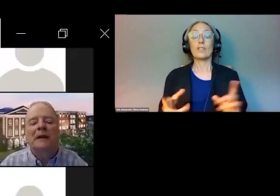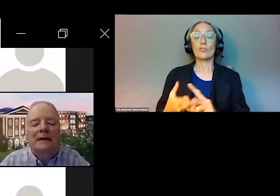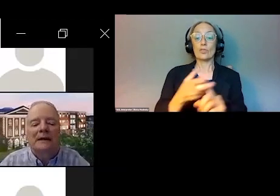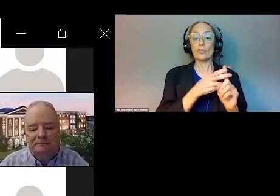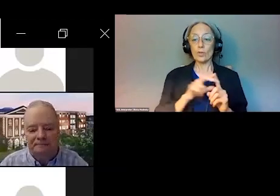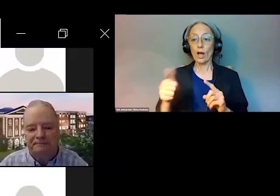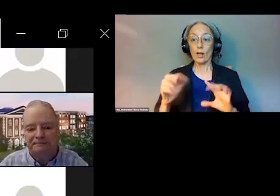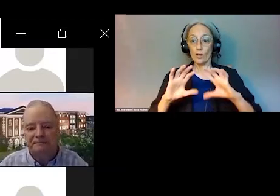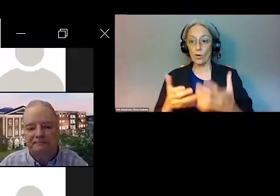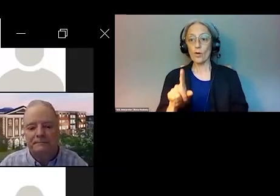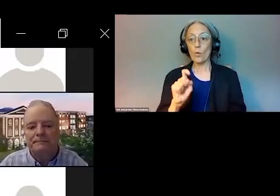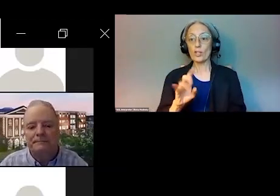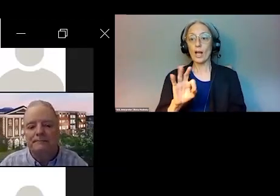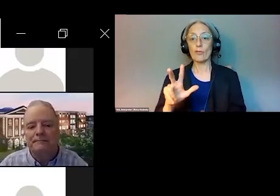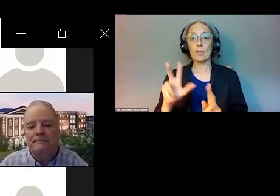people.